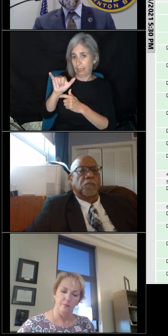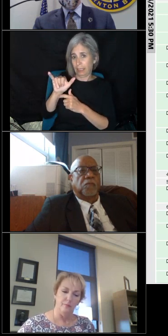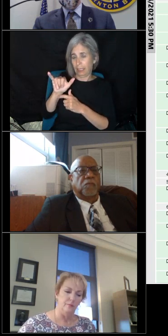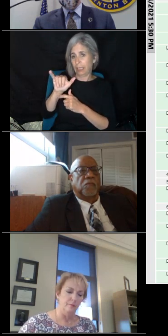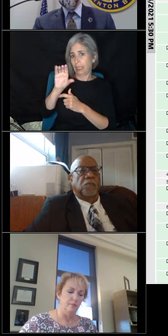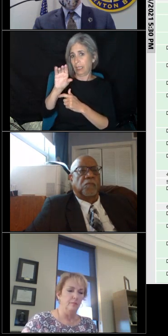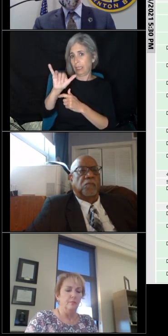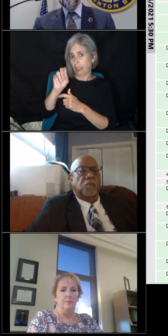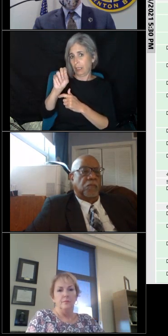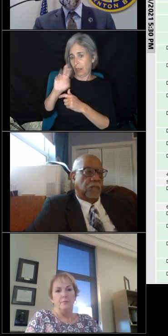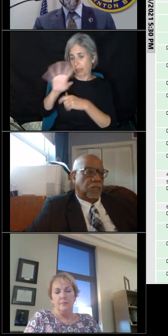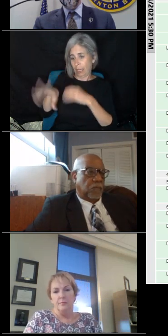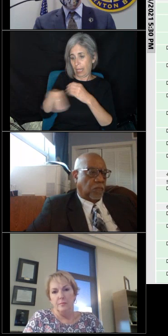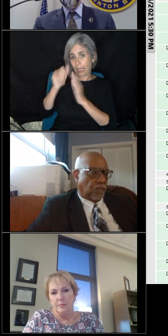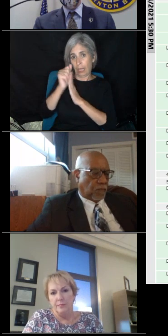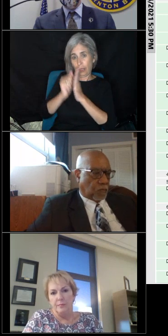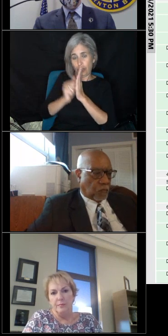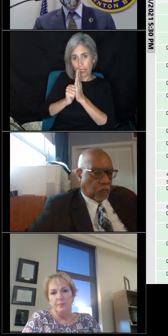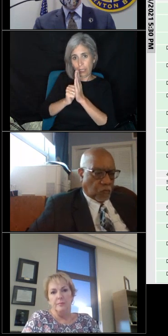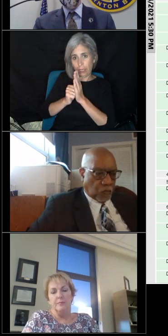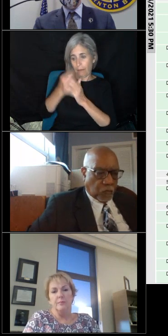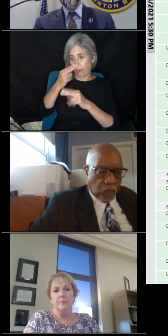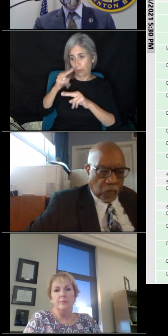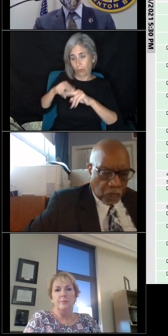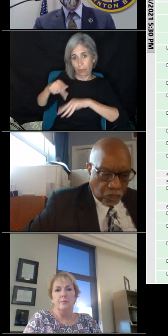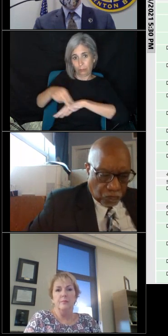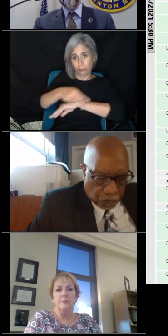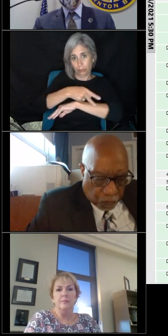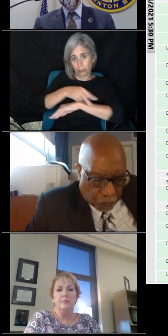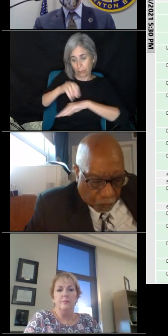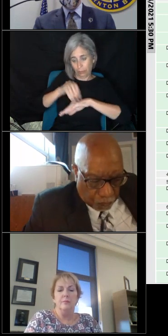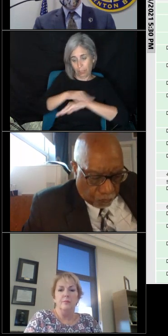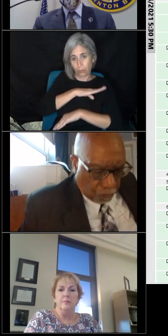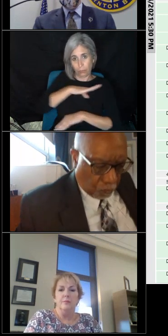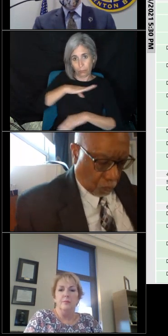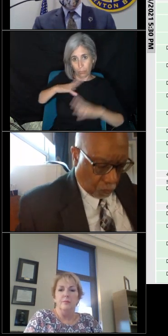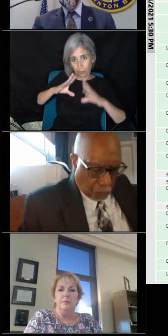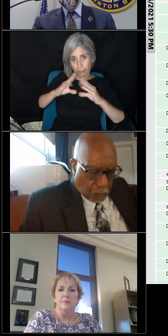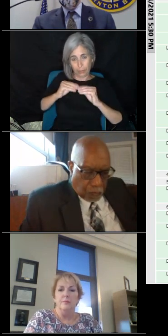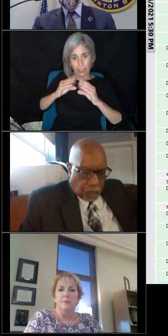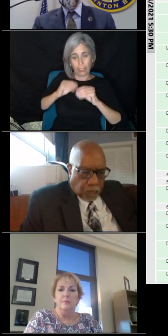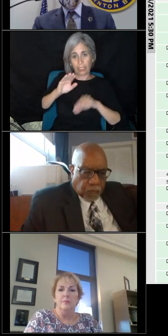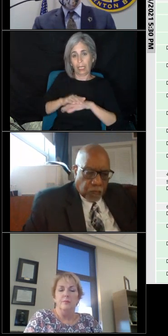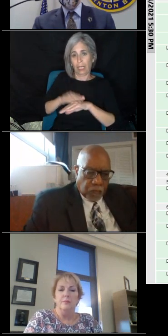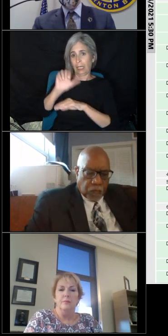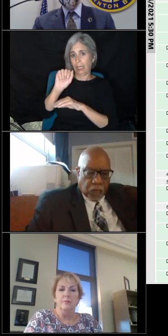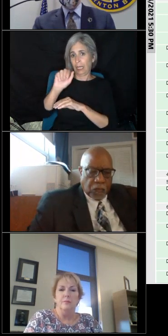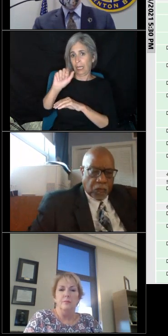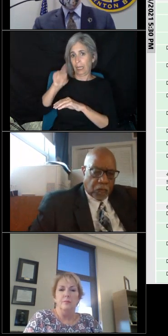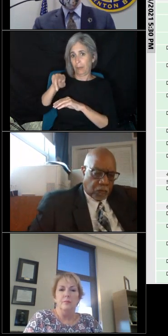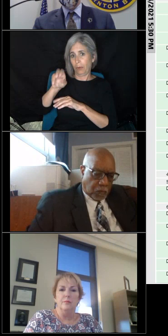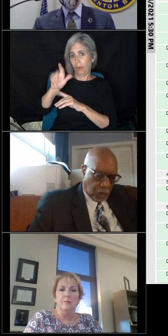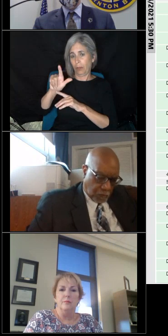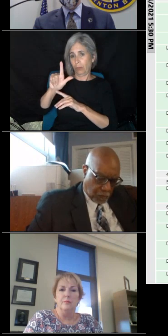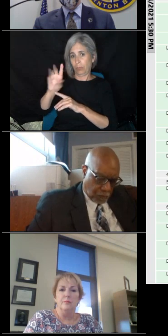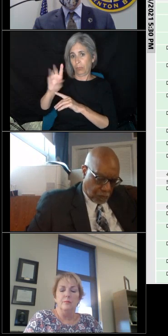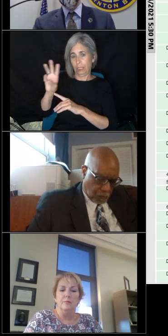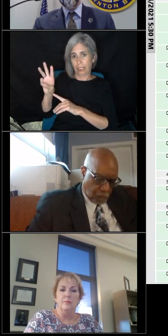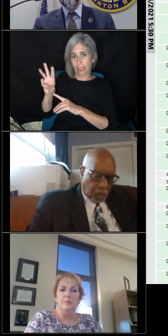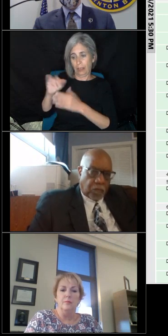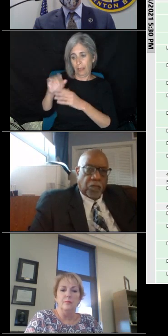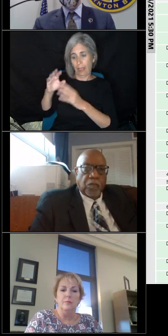the agenda of the Recreation and Parks Advisory Board meeting on April 26th. At